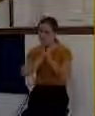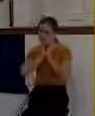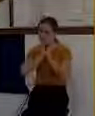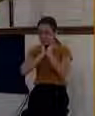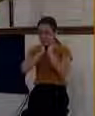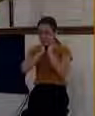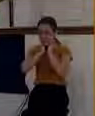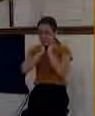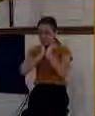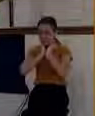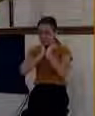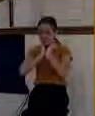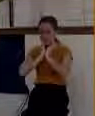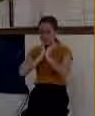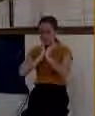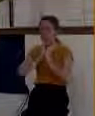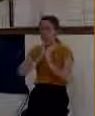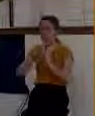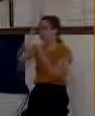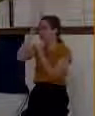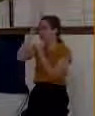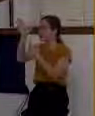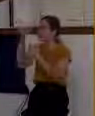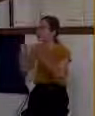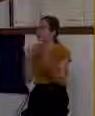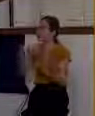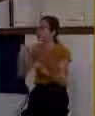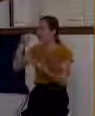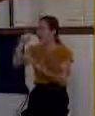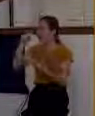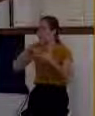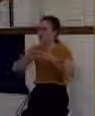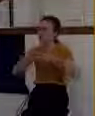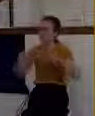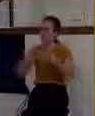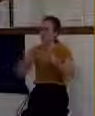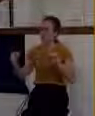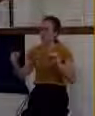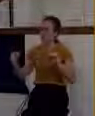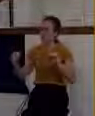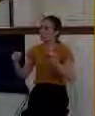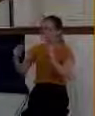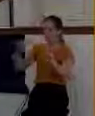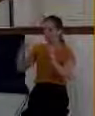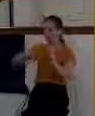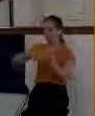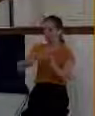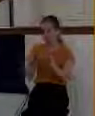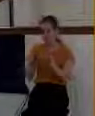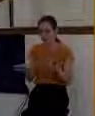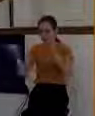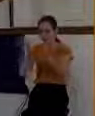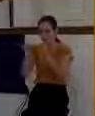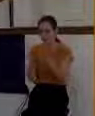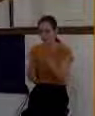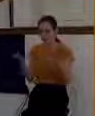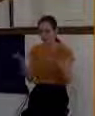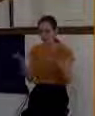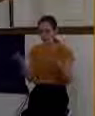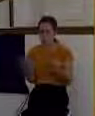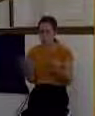Father, thank you for this story and for what it teaches us. It reminds us of the power of your word. It reminds us, Lord,